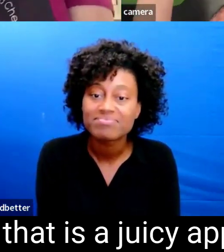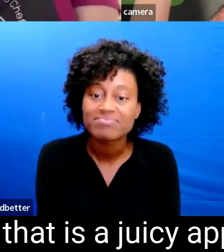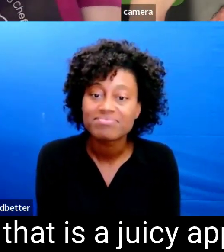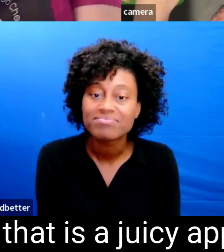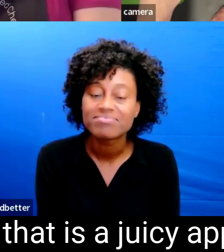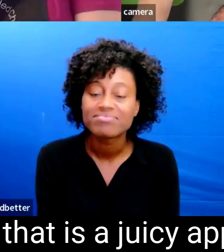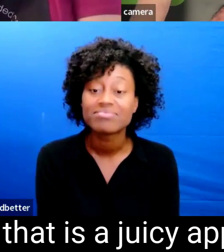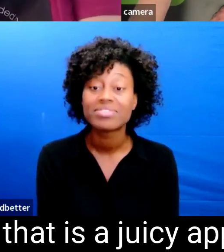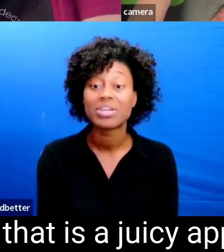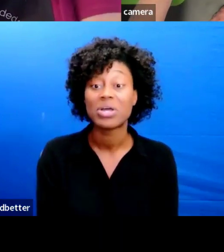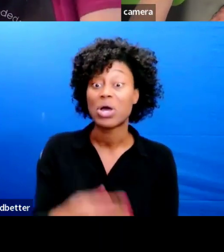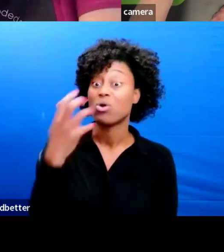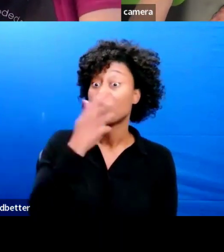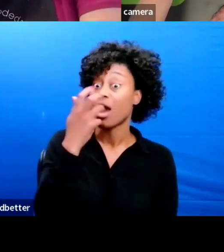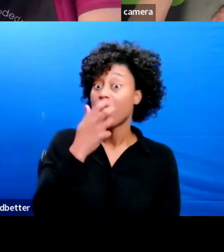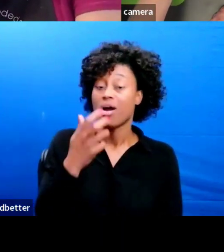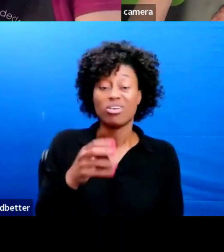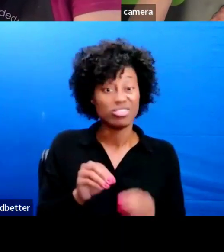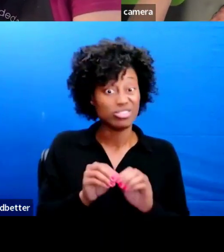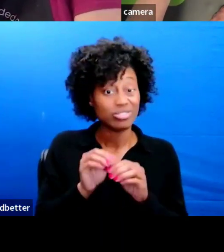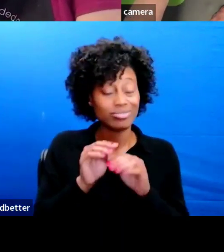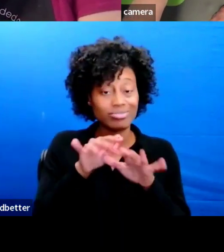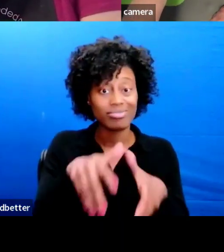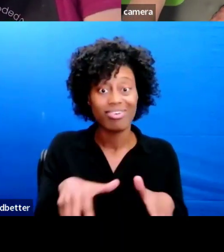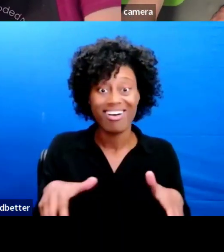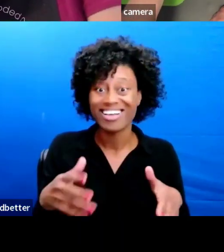Wow, that is a juicy apple.